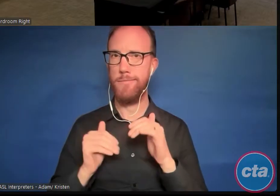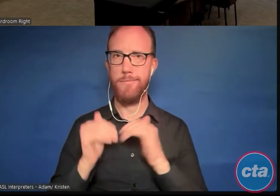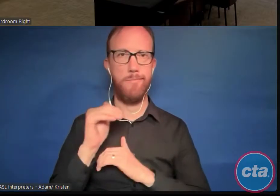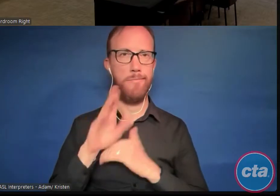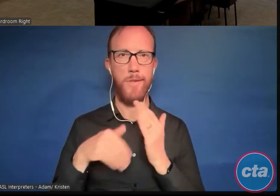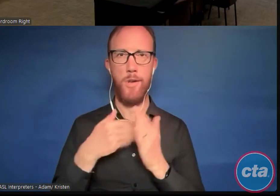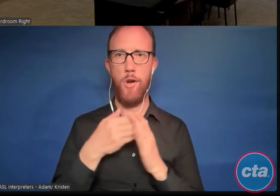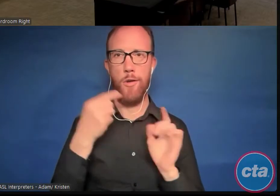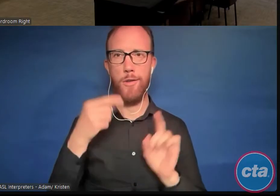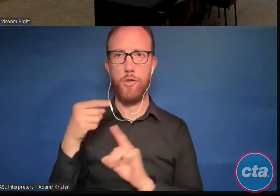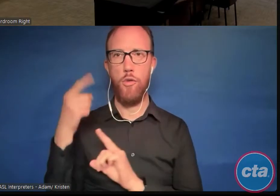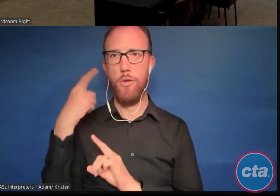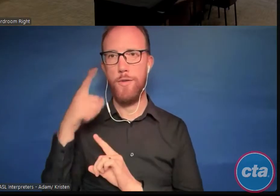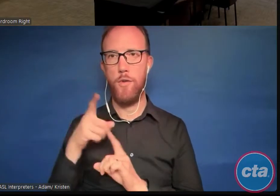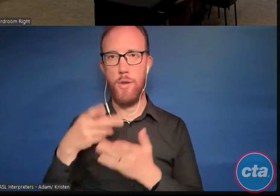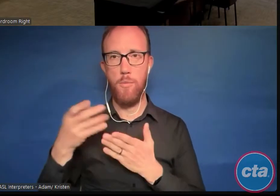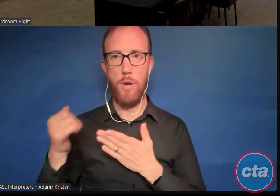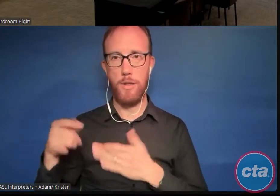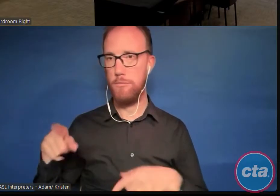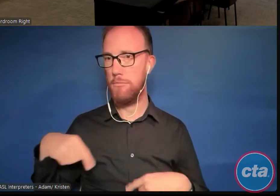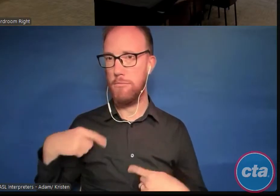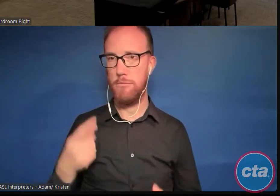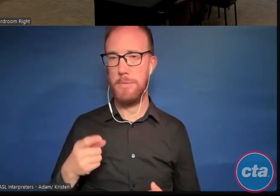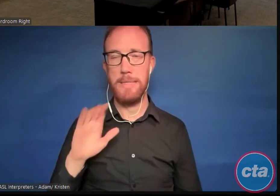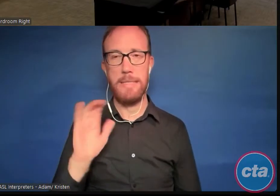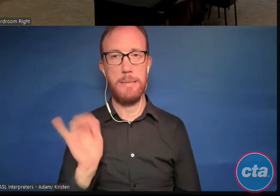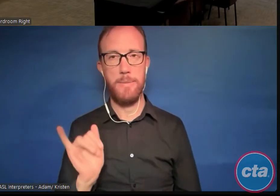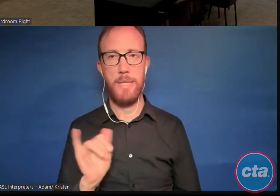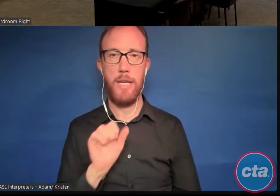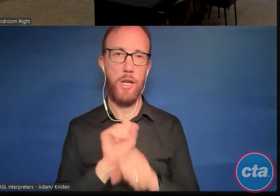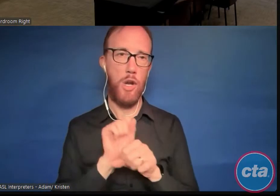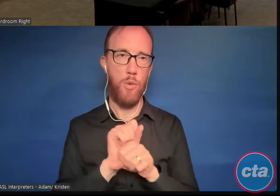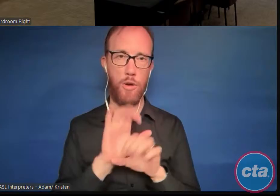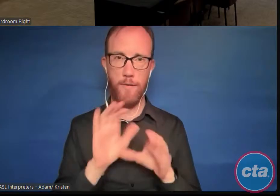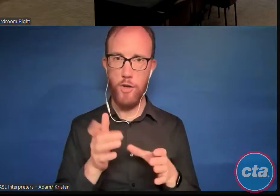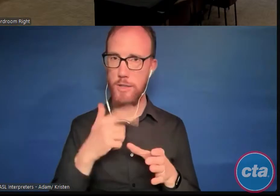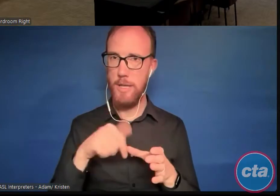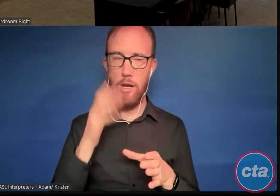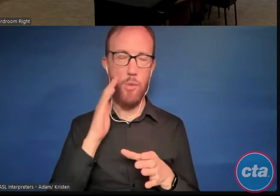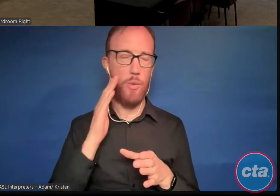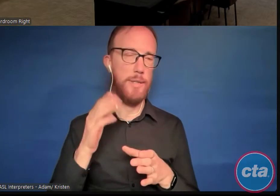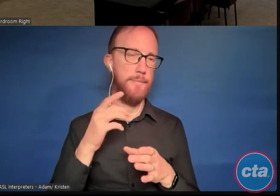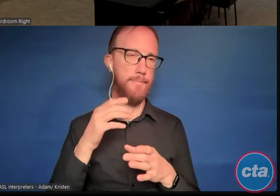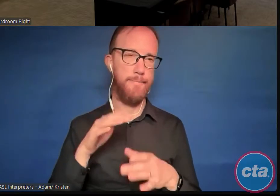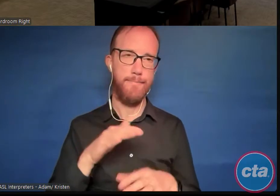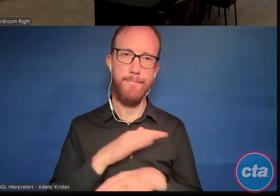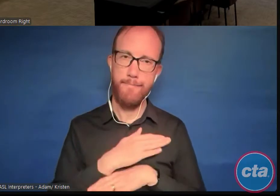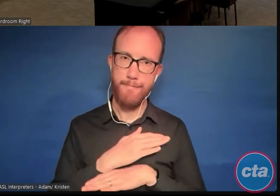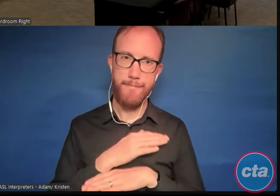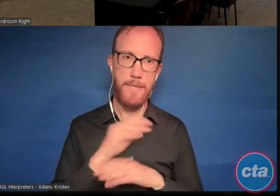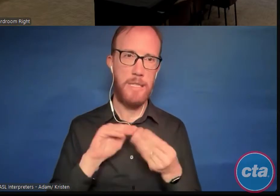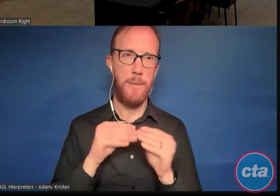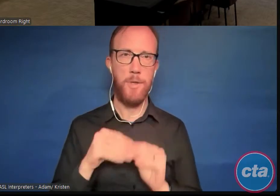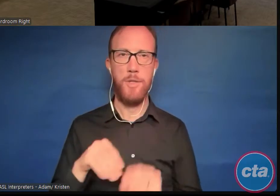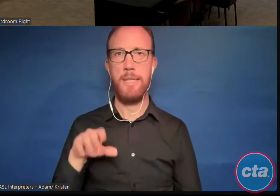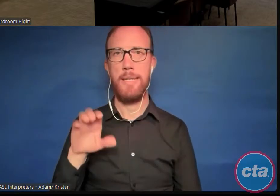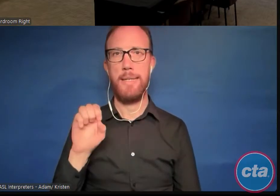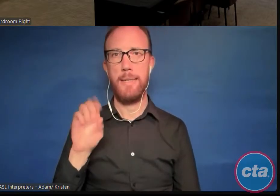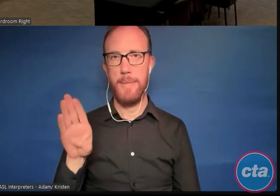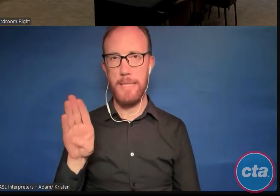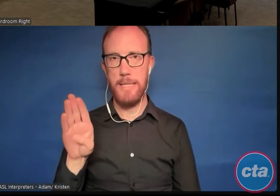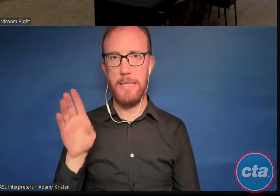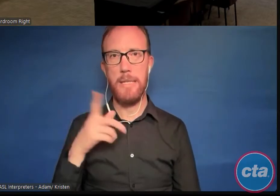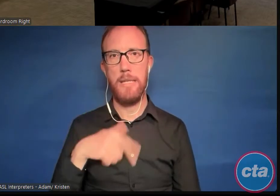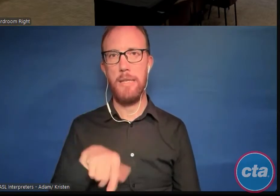the project at this point. It looks like workforce, they'll meet those numbers, and DBE, they